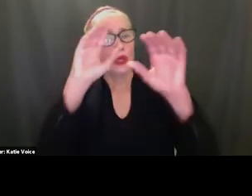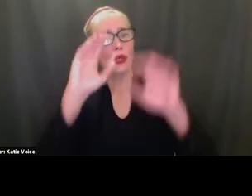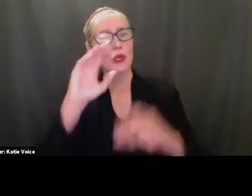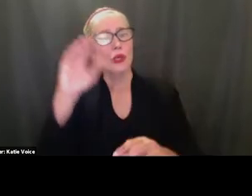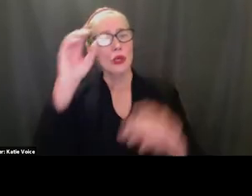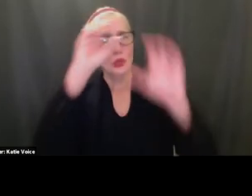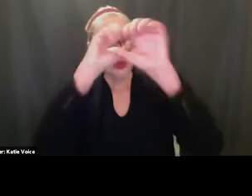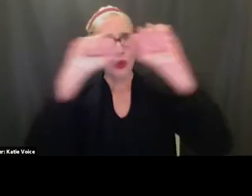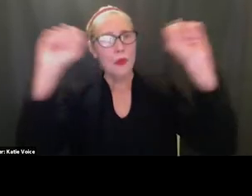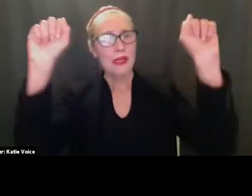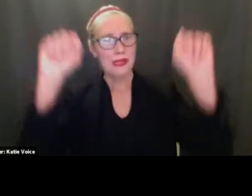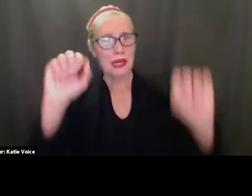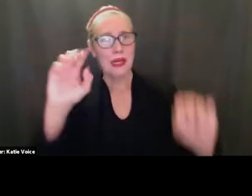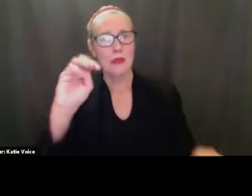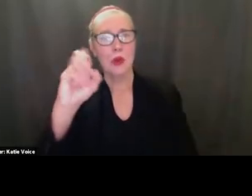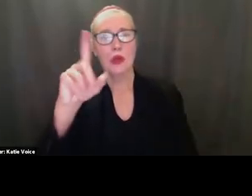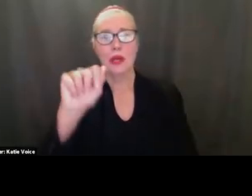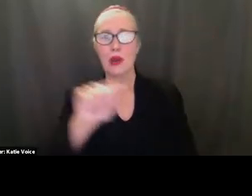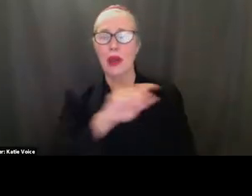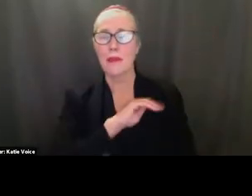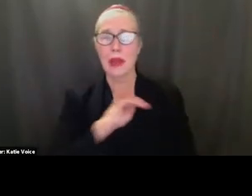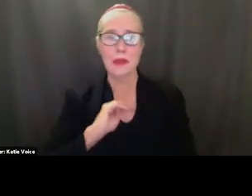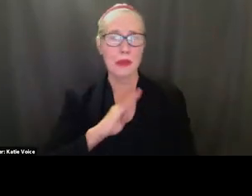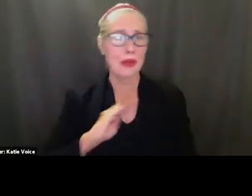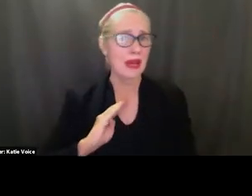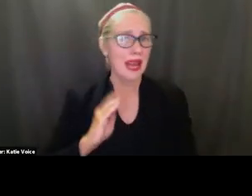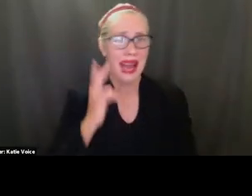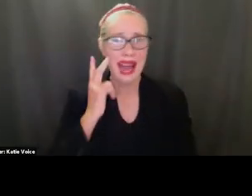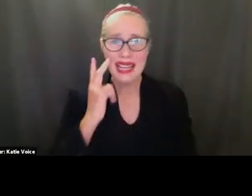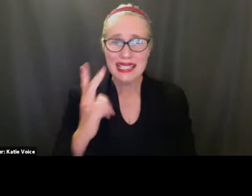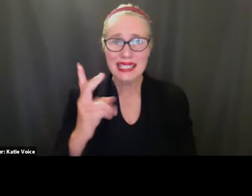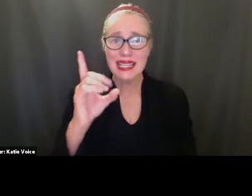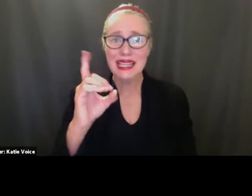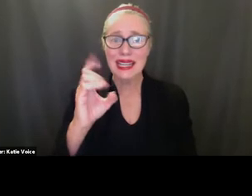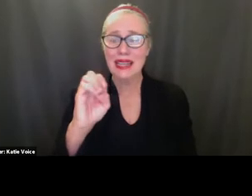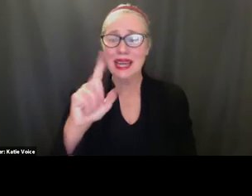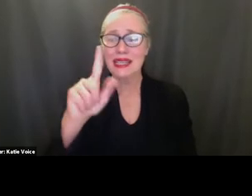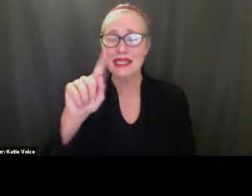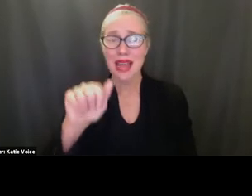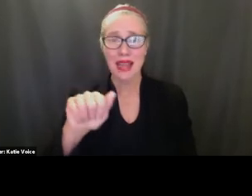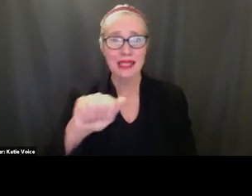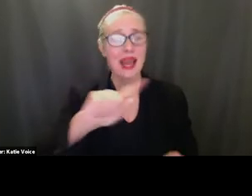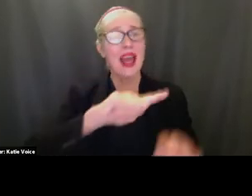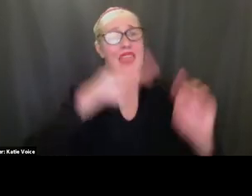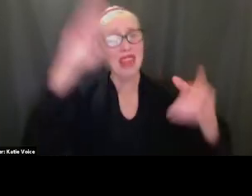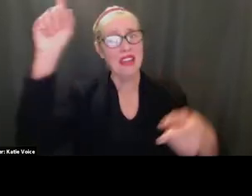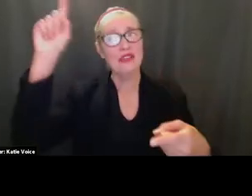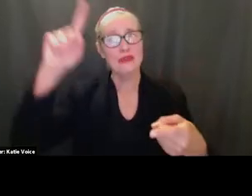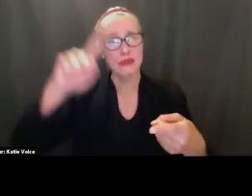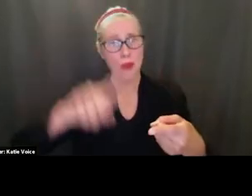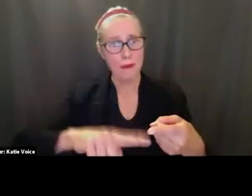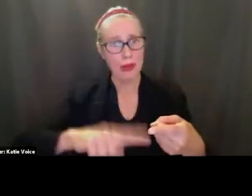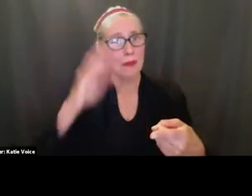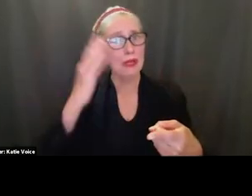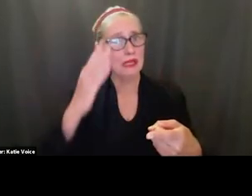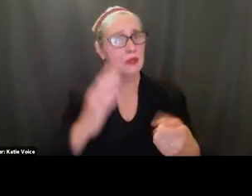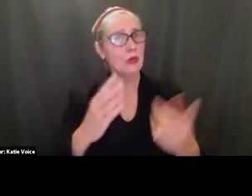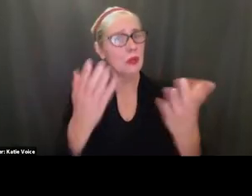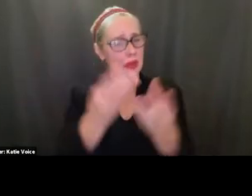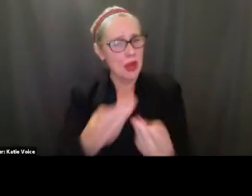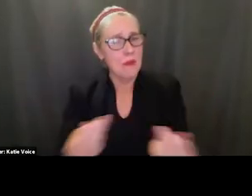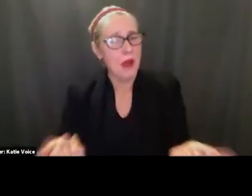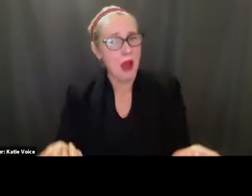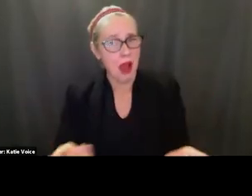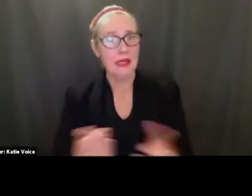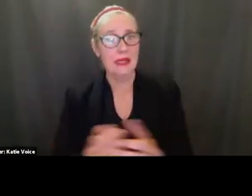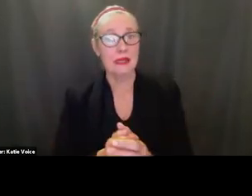board like many parents i am relieved to see that the delta wave numbers are dropping radically and it appears that it will soon be behind us i